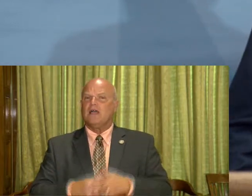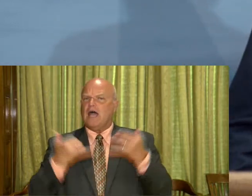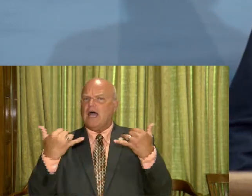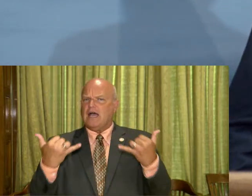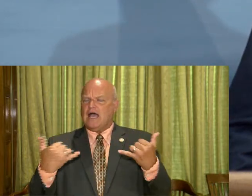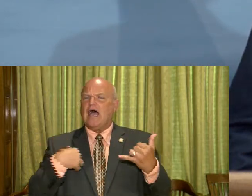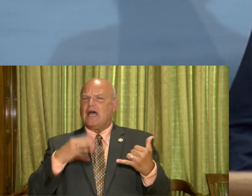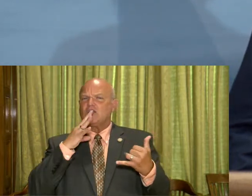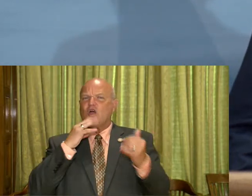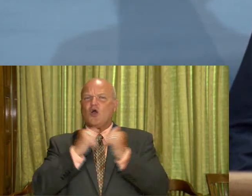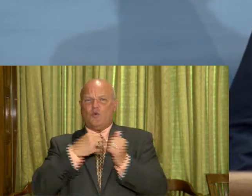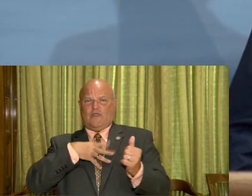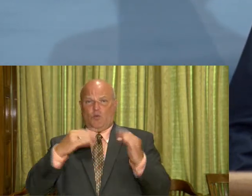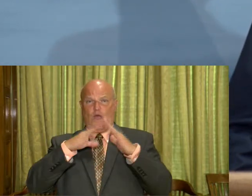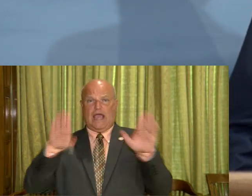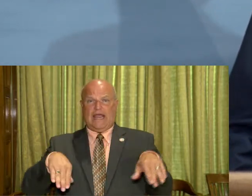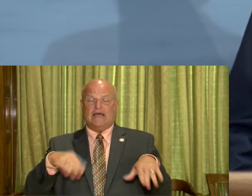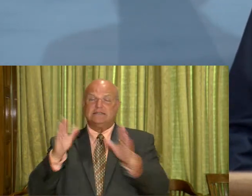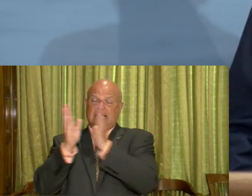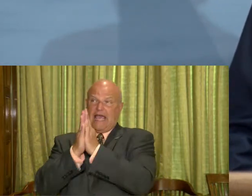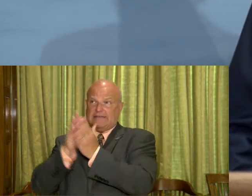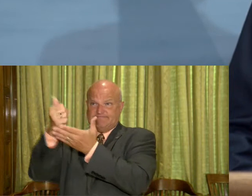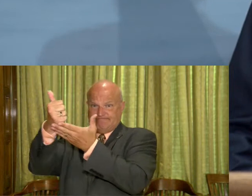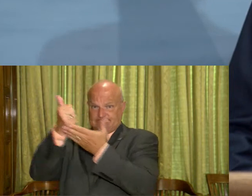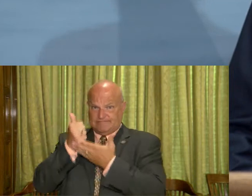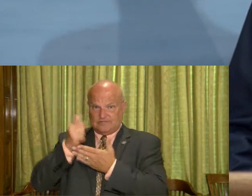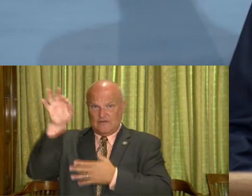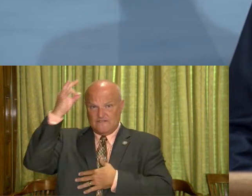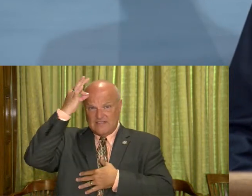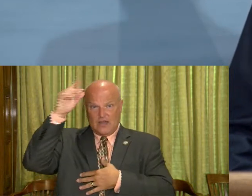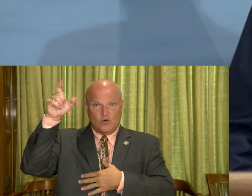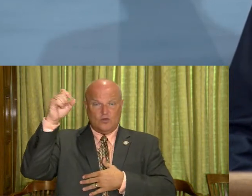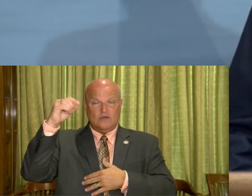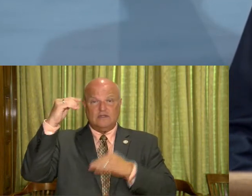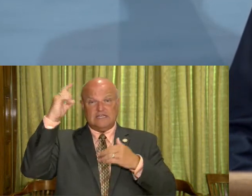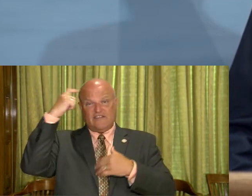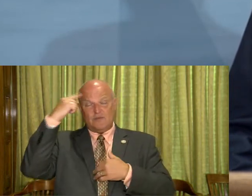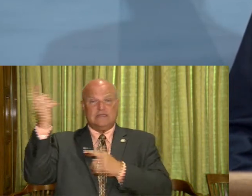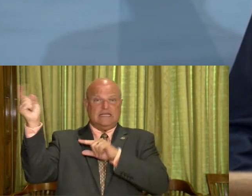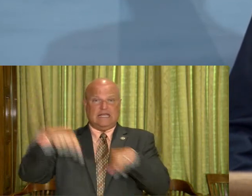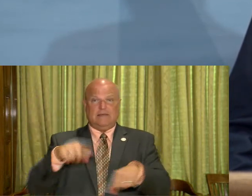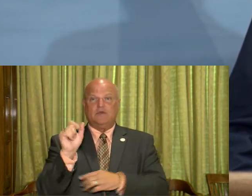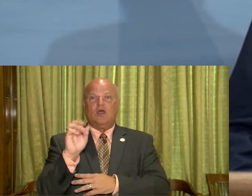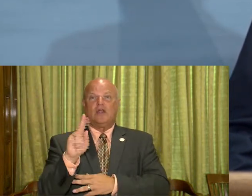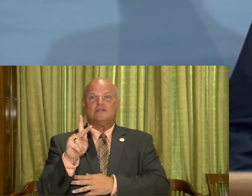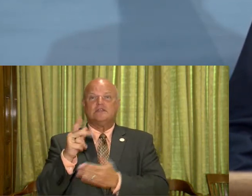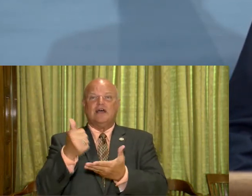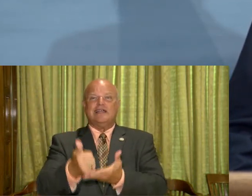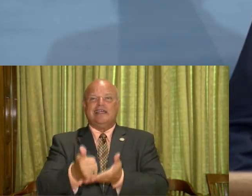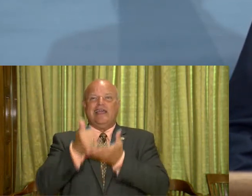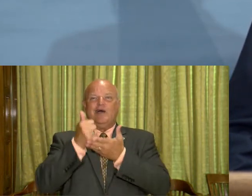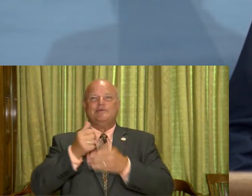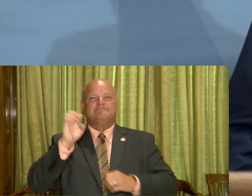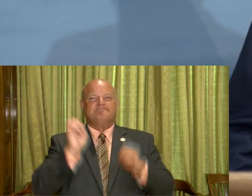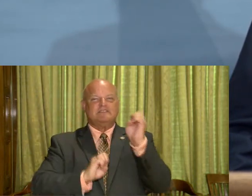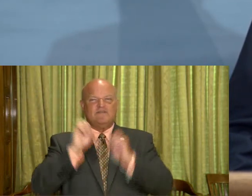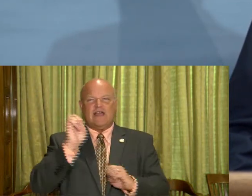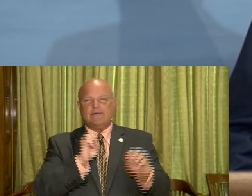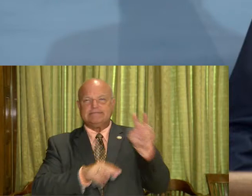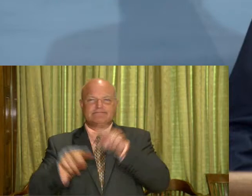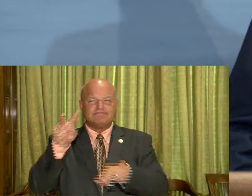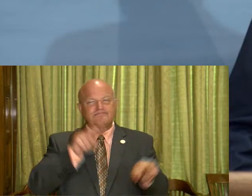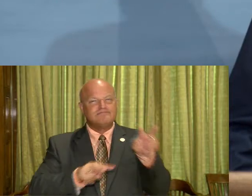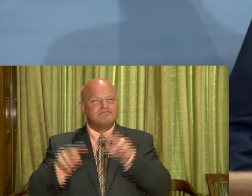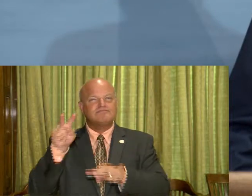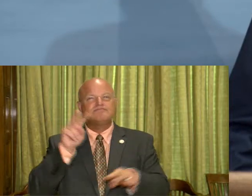and I've asked for assistance at the federal level to come to Arkansas to help us to evaluate, to